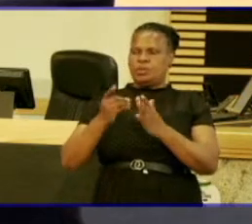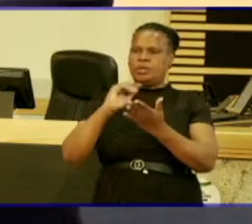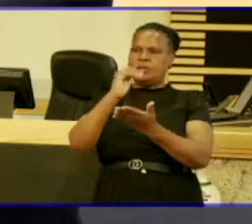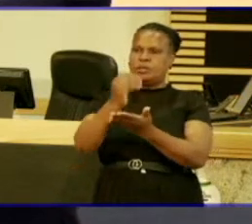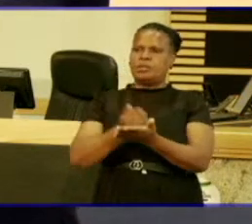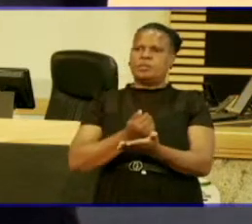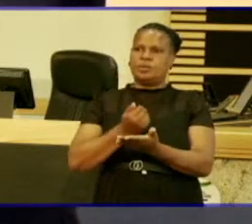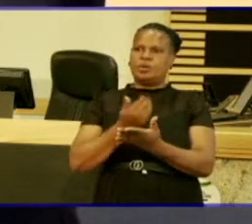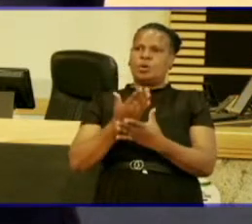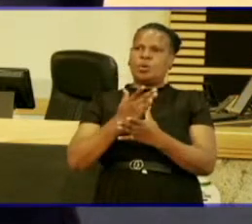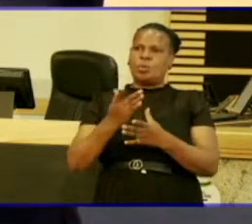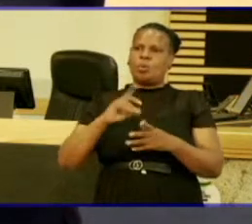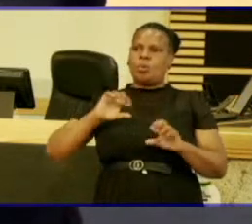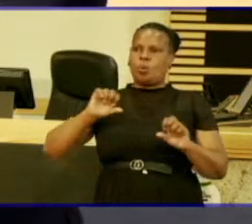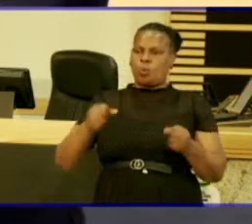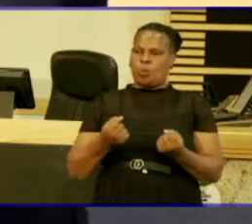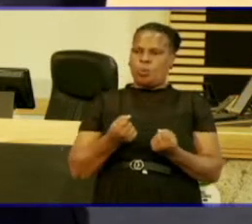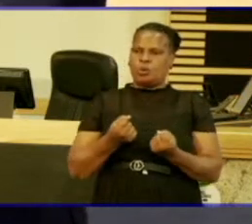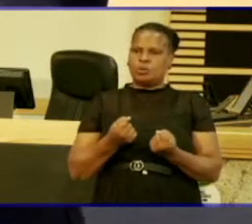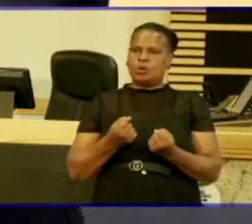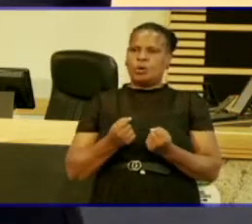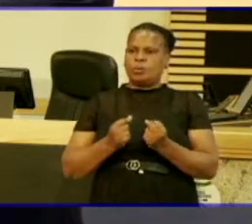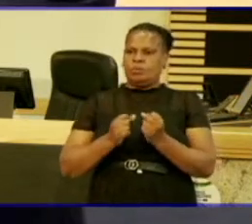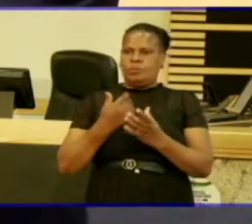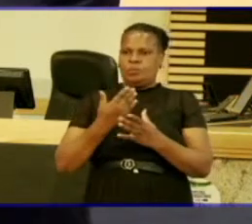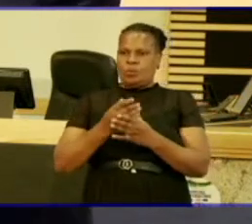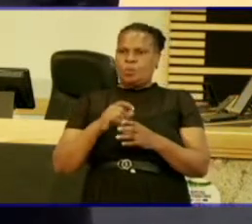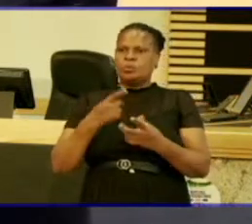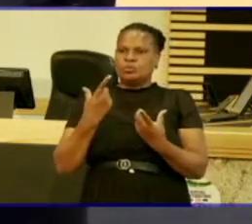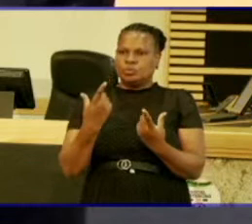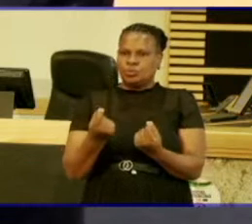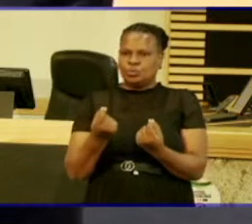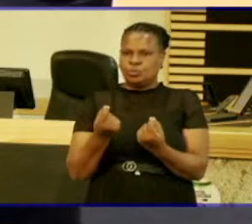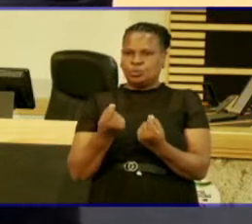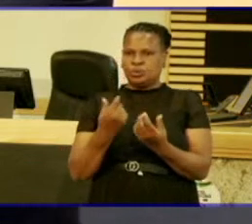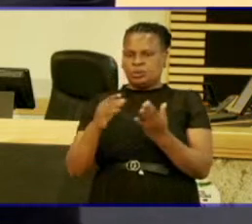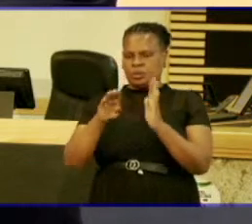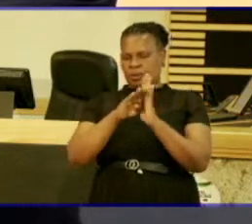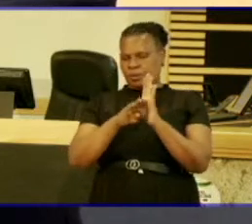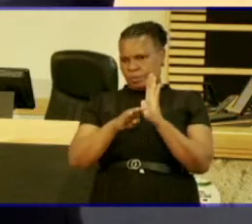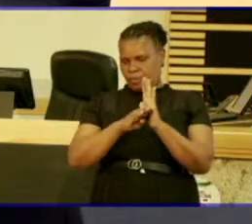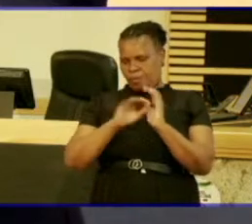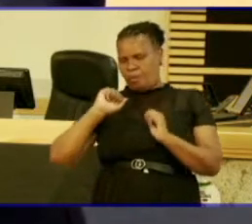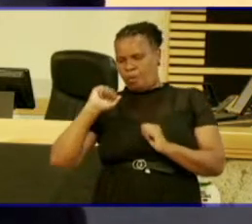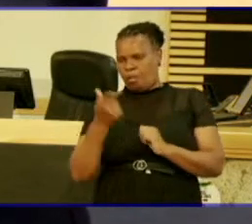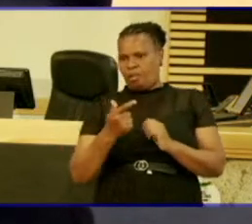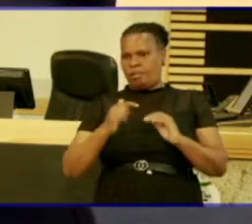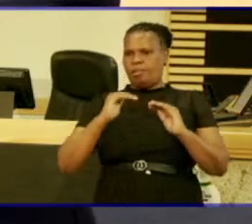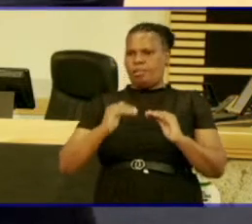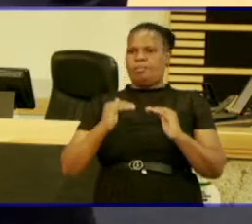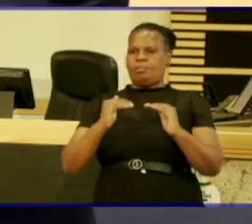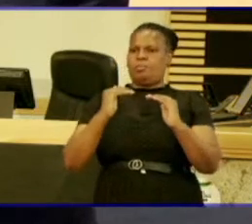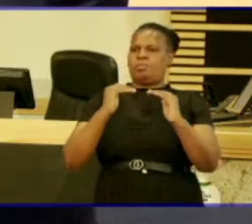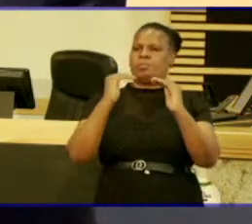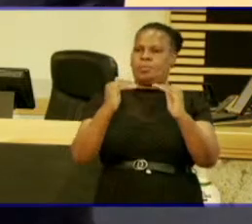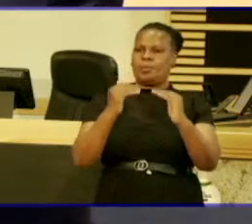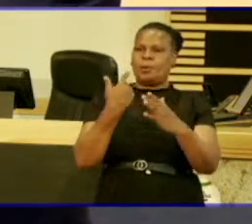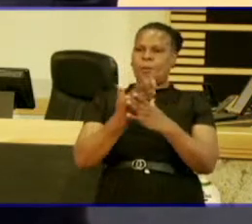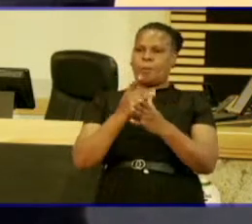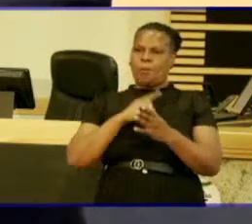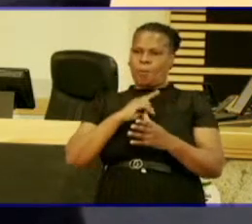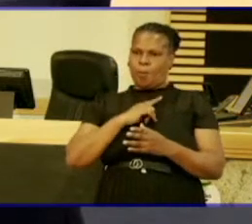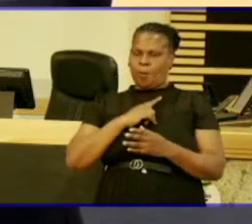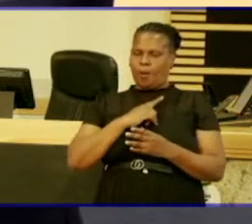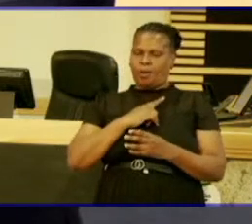which we are doing through the institutionalization of compulsory induction programs at all levels. We have also introduced the